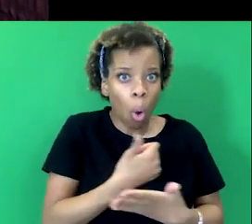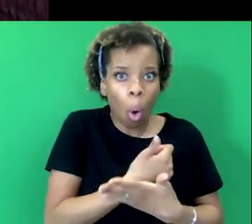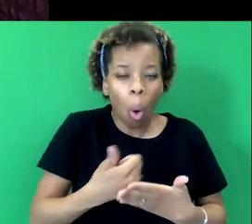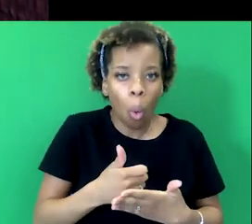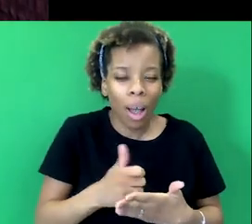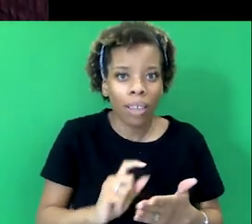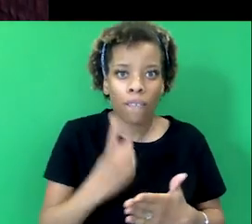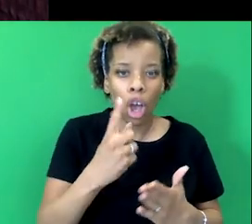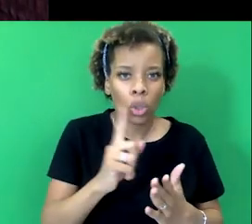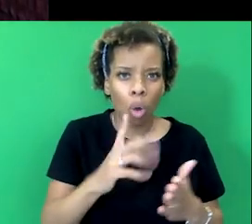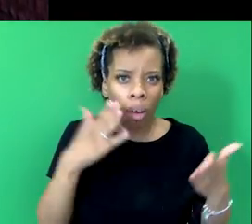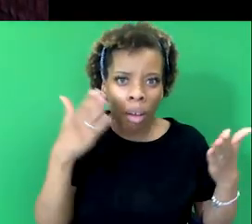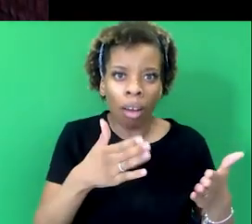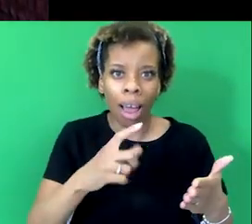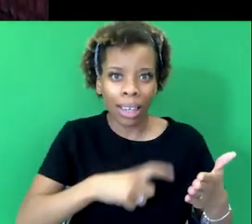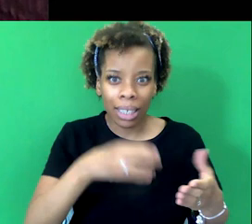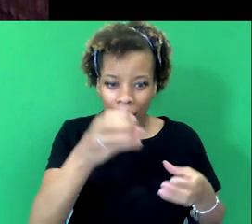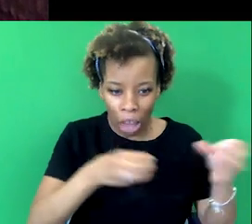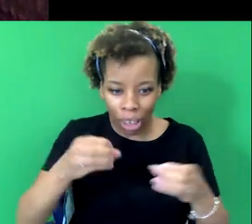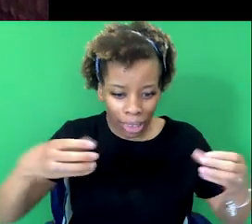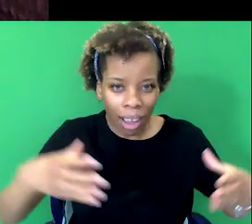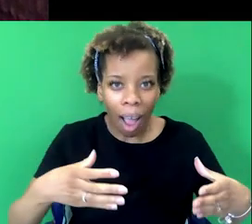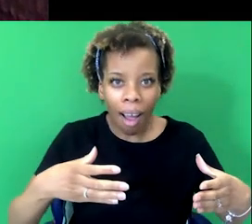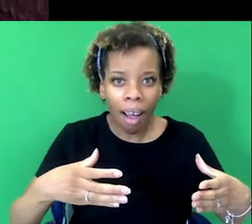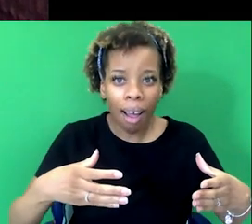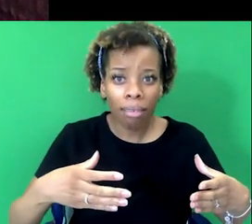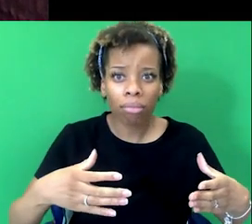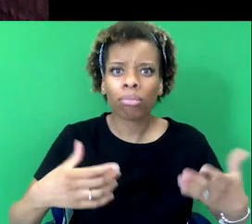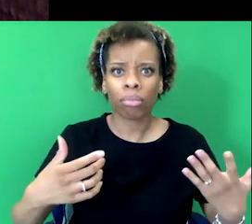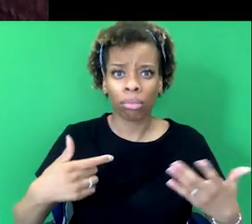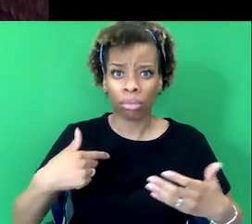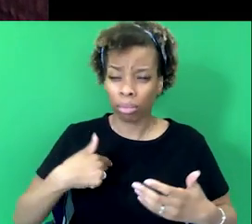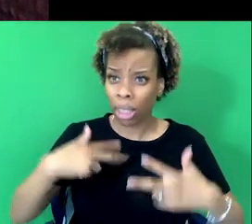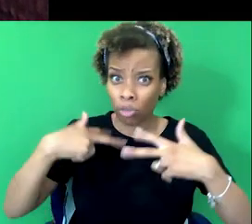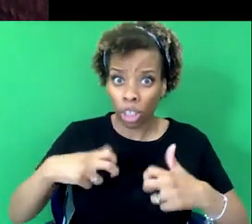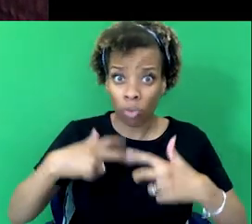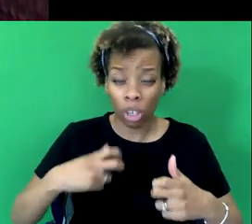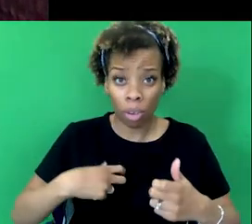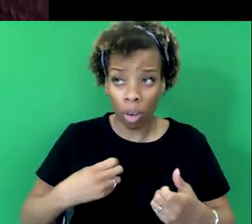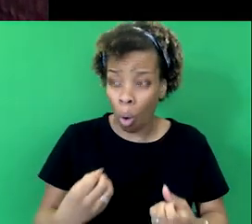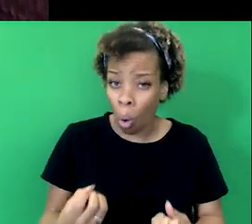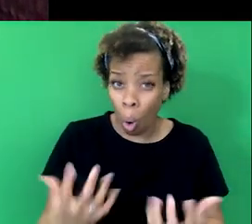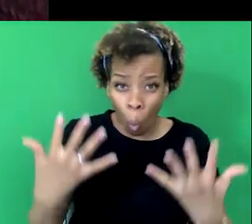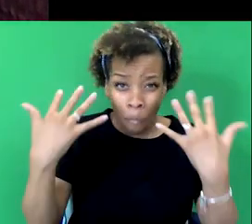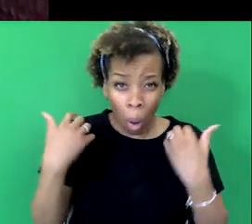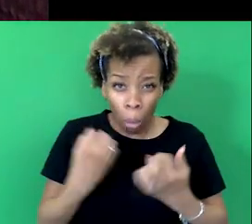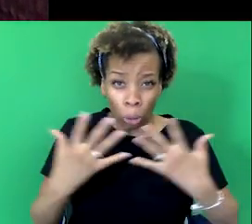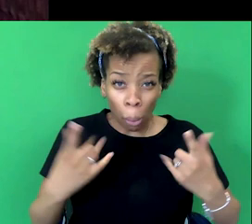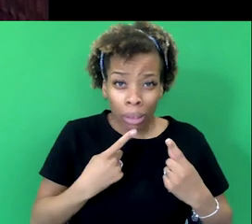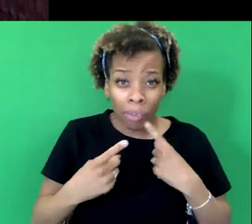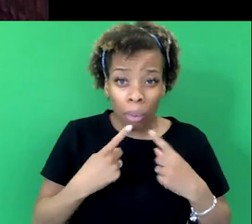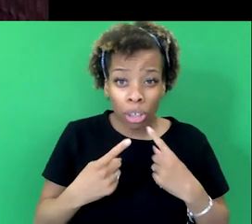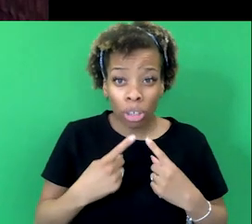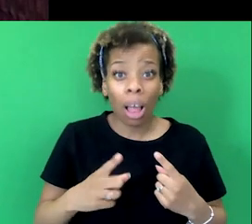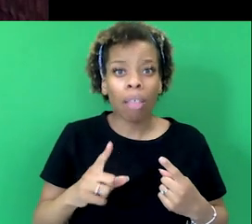which is as it should be. I was very overwhelmed by the history I was researching at the time. And I think that's why I kind of ended up with something